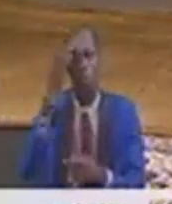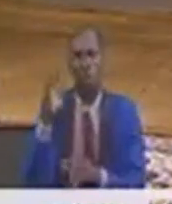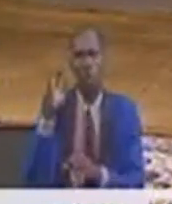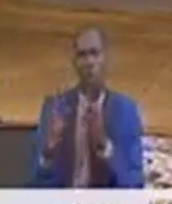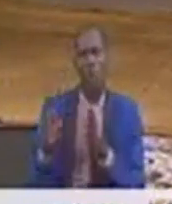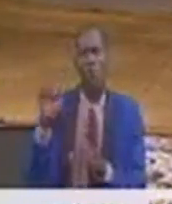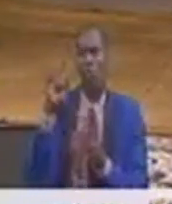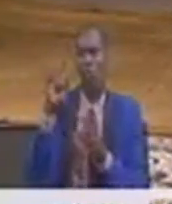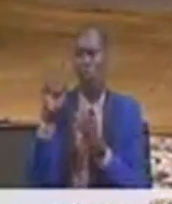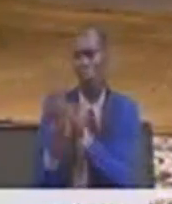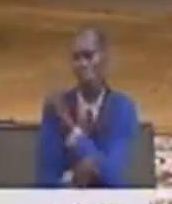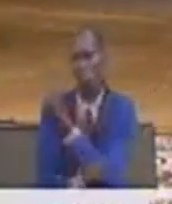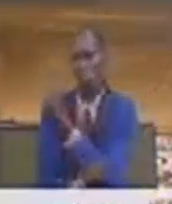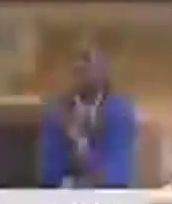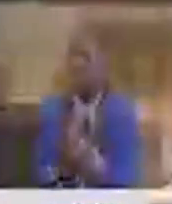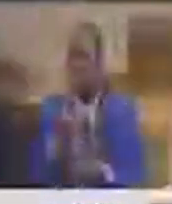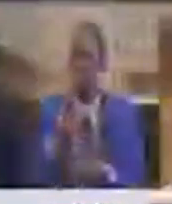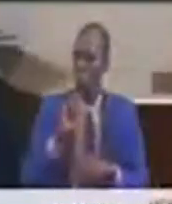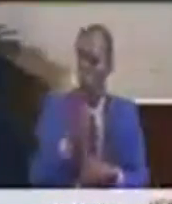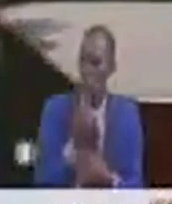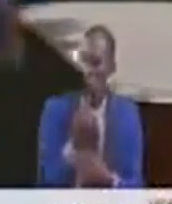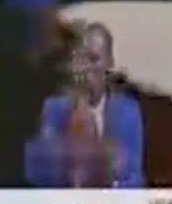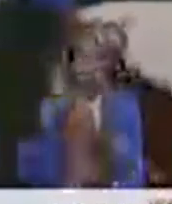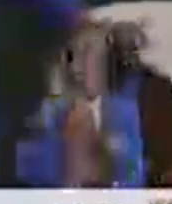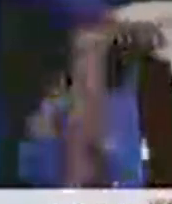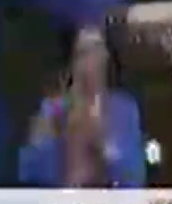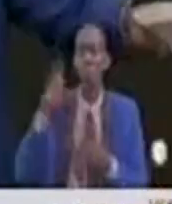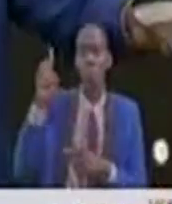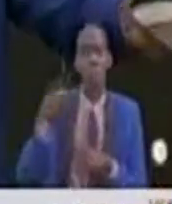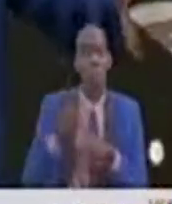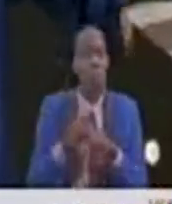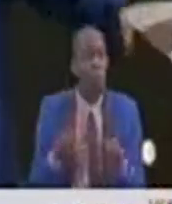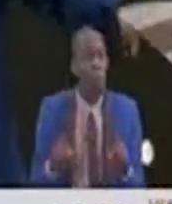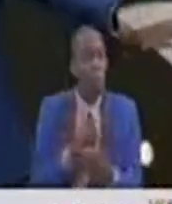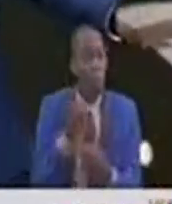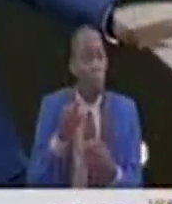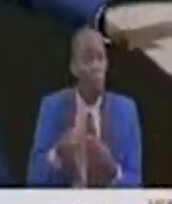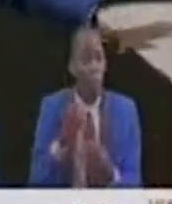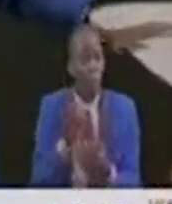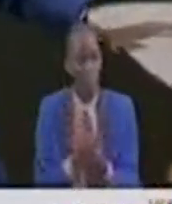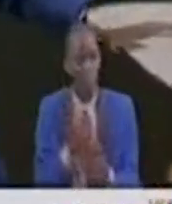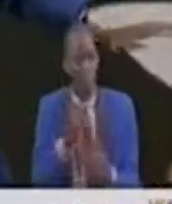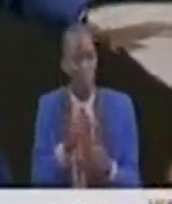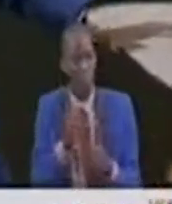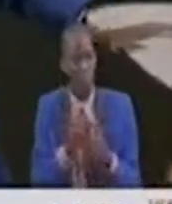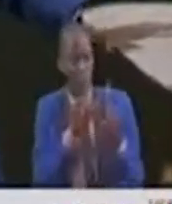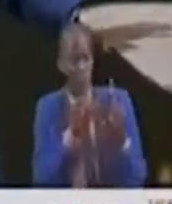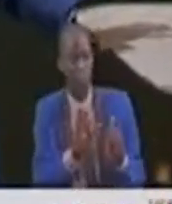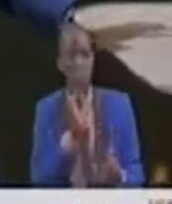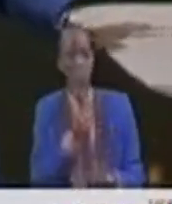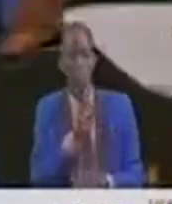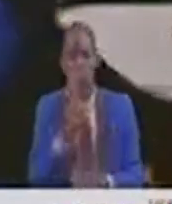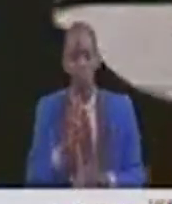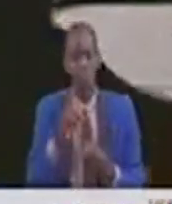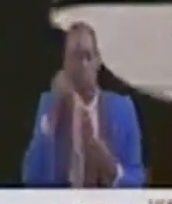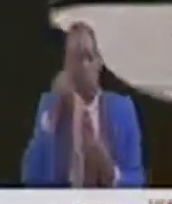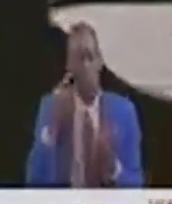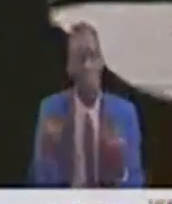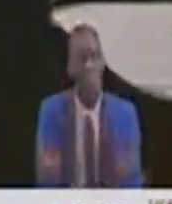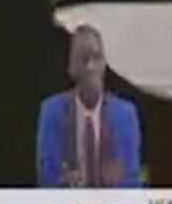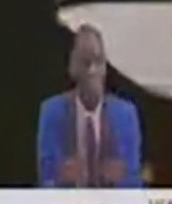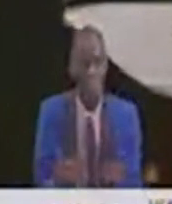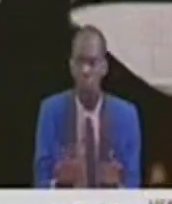comes to tempting to sin in the work of the devil, the revealed source of temptation to